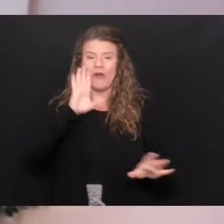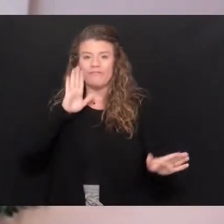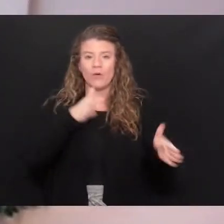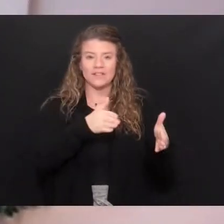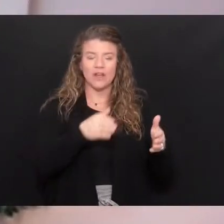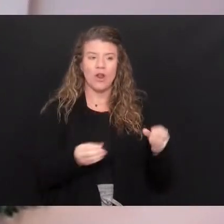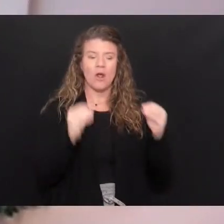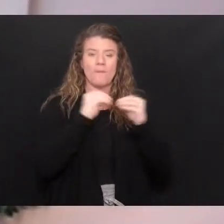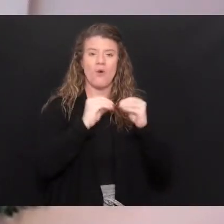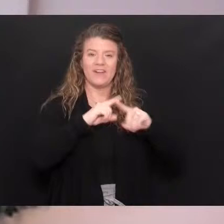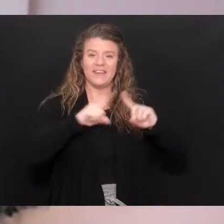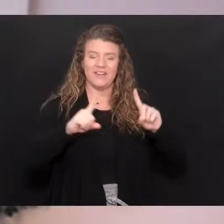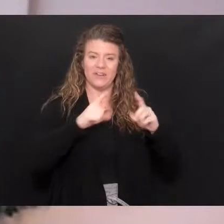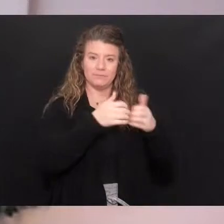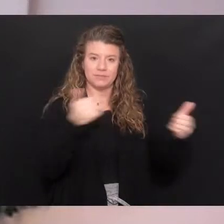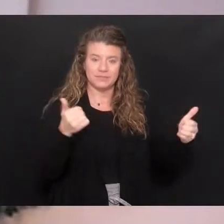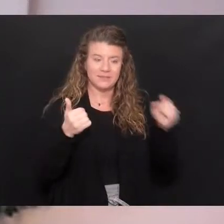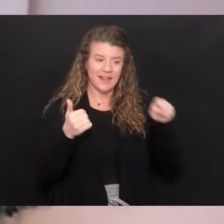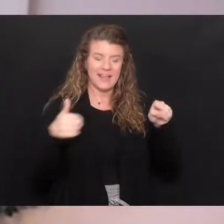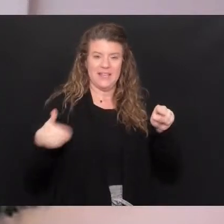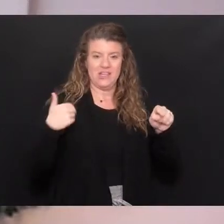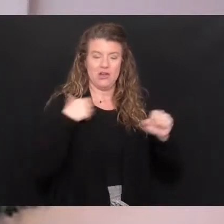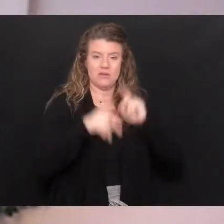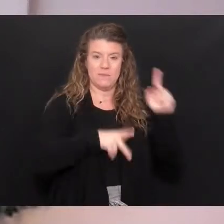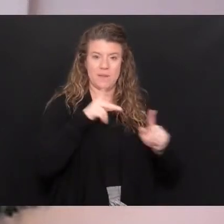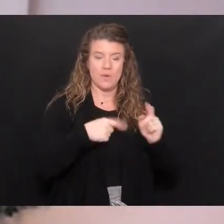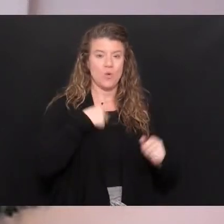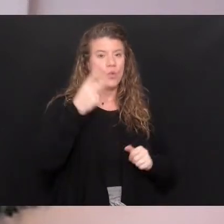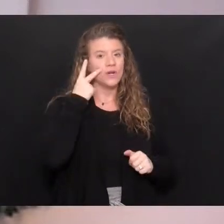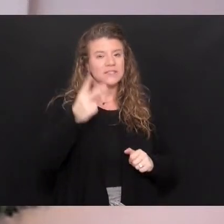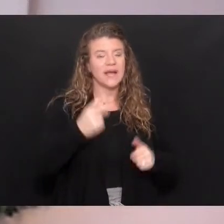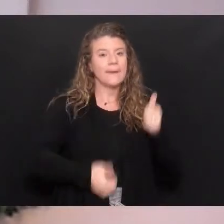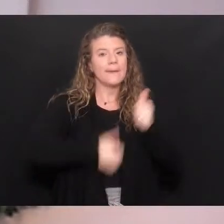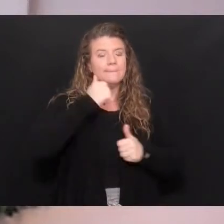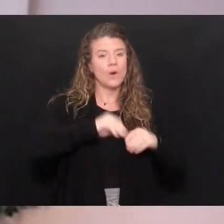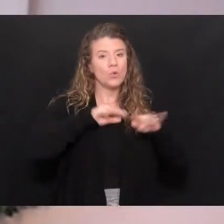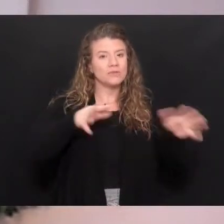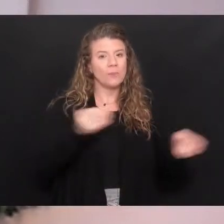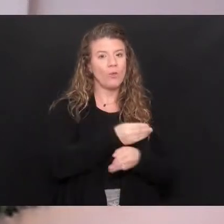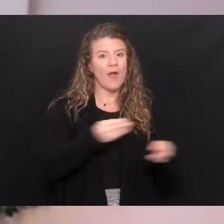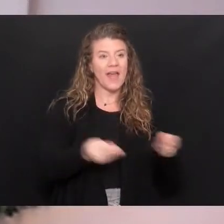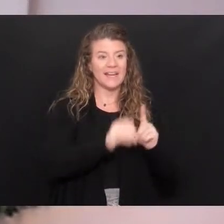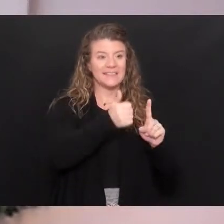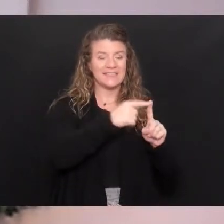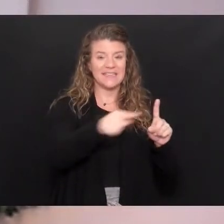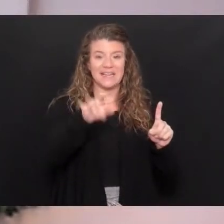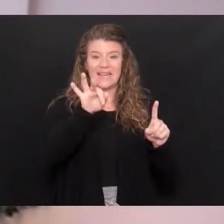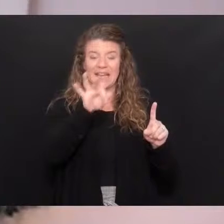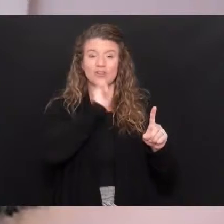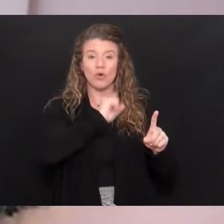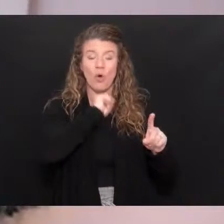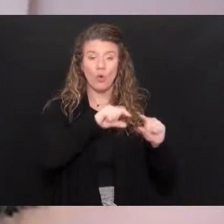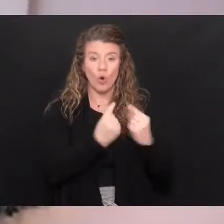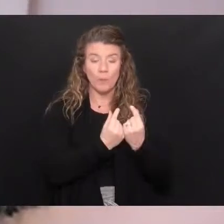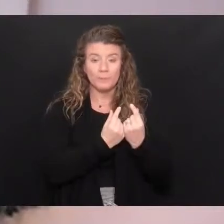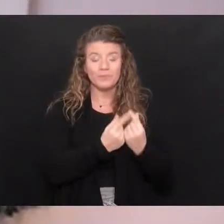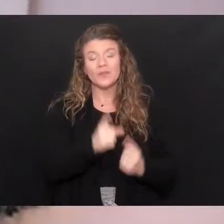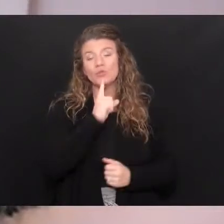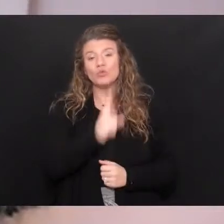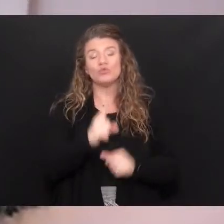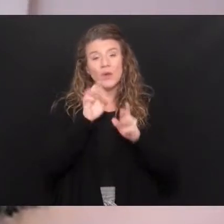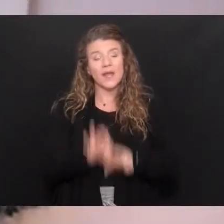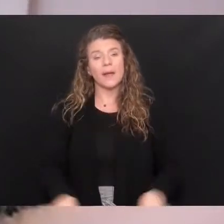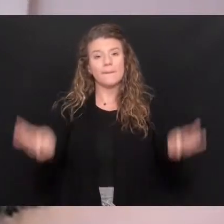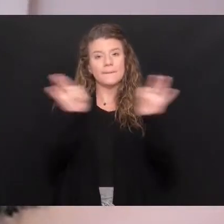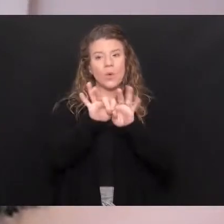our population, younger people. We're seeing the most spread in our 10 to 19-year-old group. So it is really important for